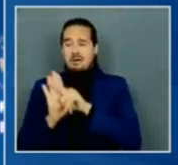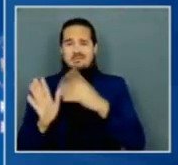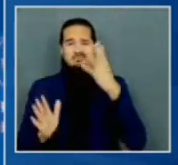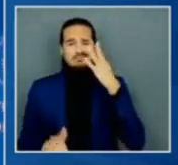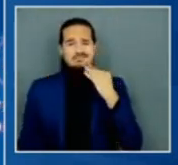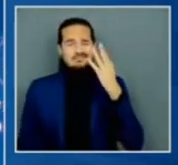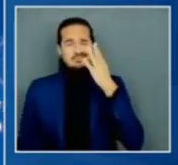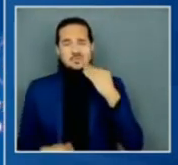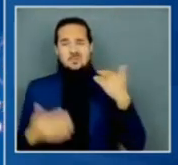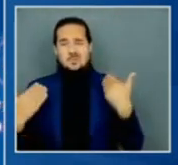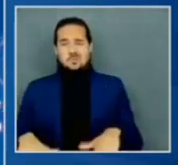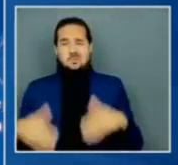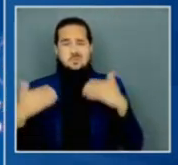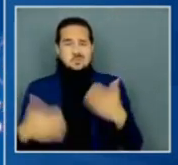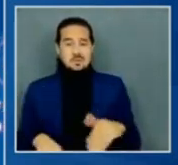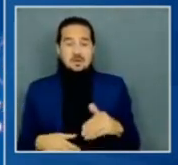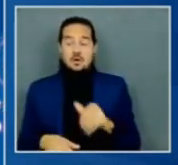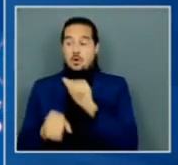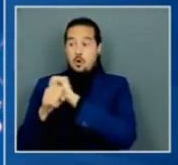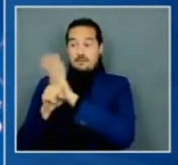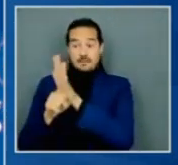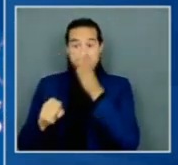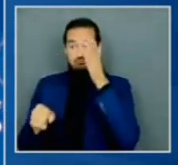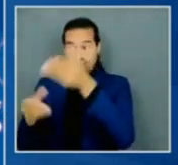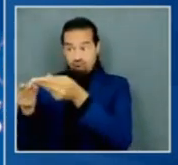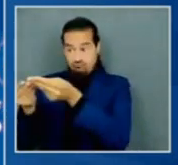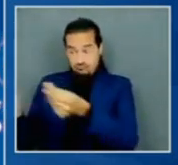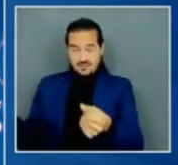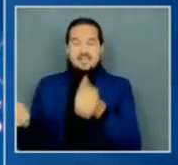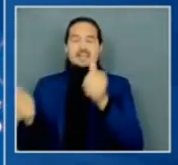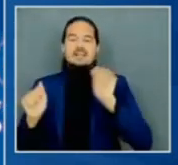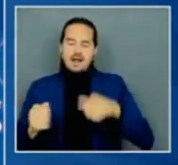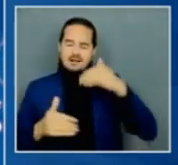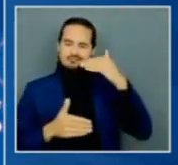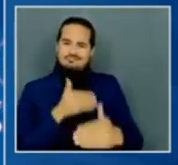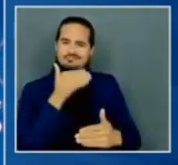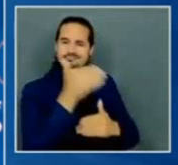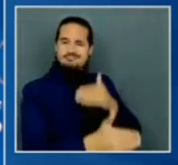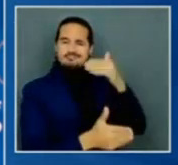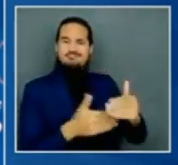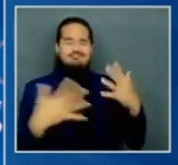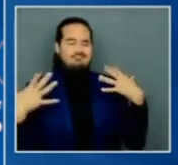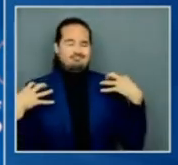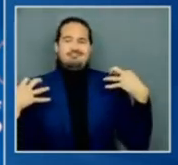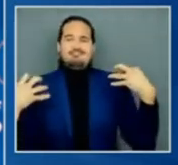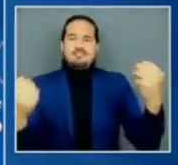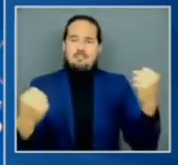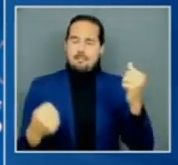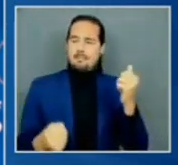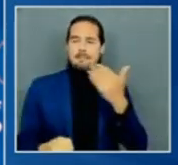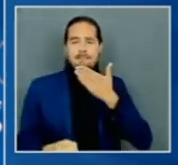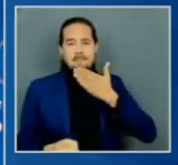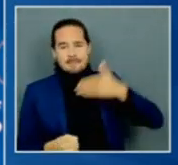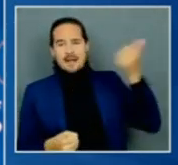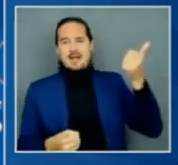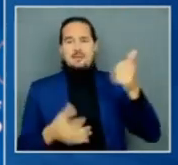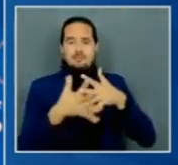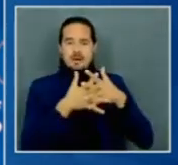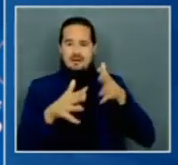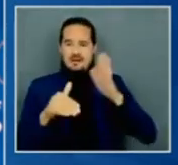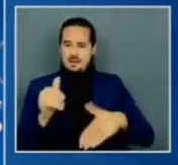us beat this pandemic, keep us safe and secure, and build our economy back better than it ever was. They include